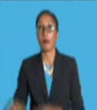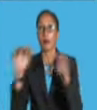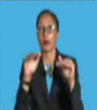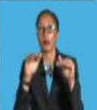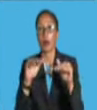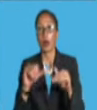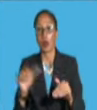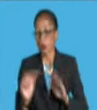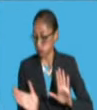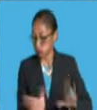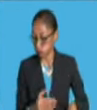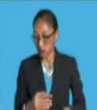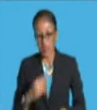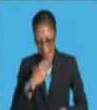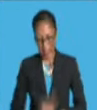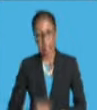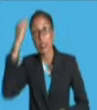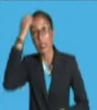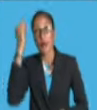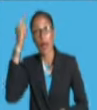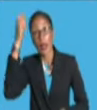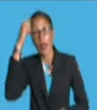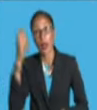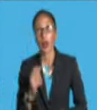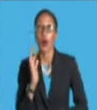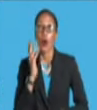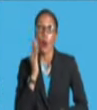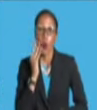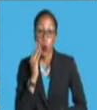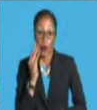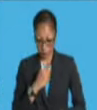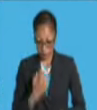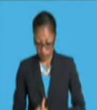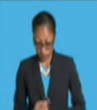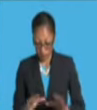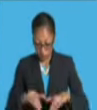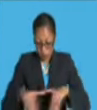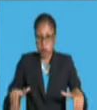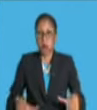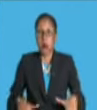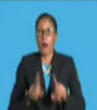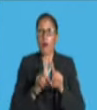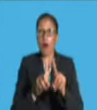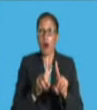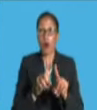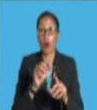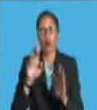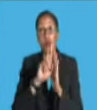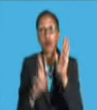We should dispel ignorance and promote knowledge. One should regard oneself under restriction to follow the rules of